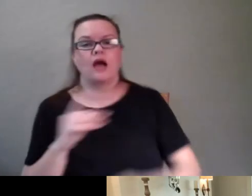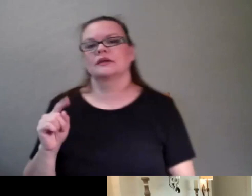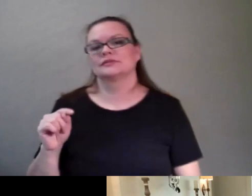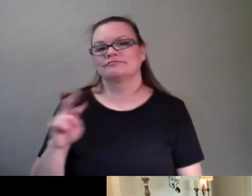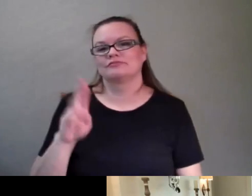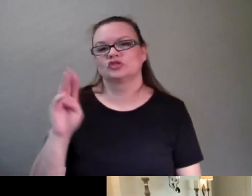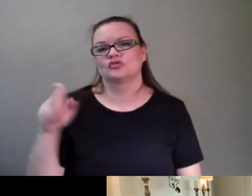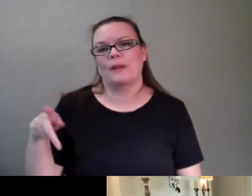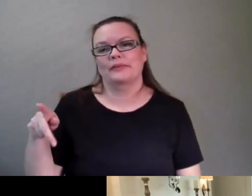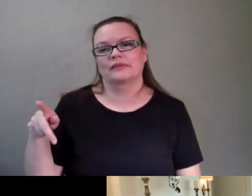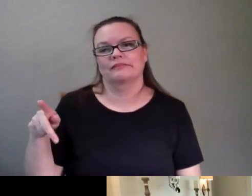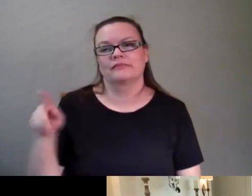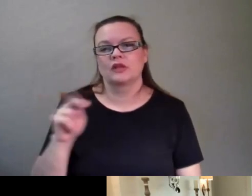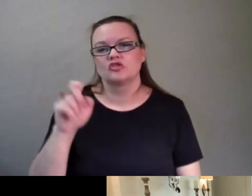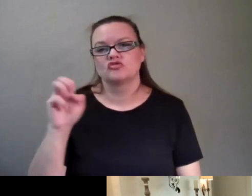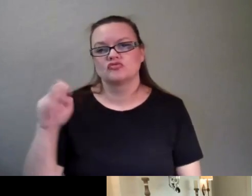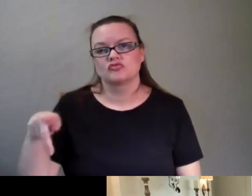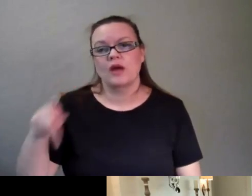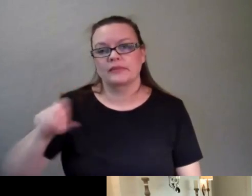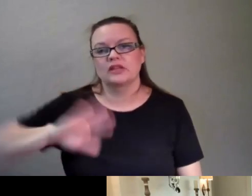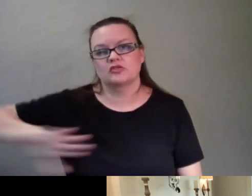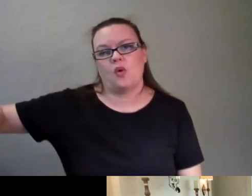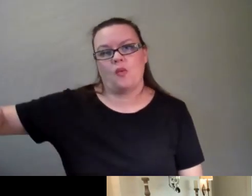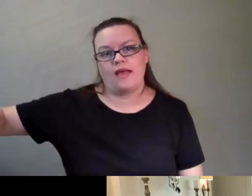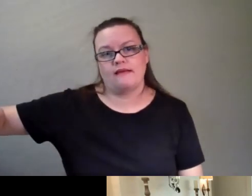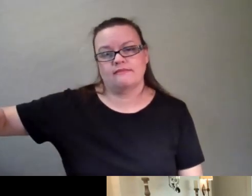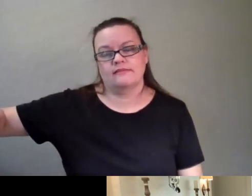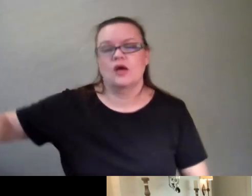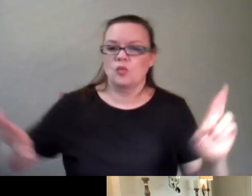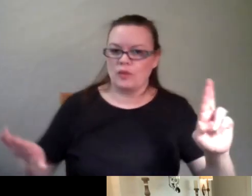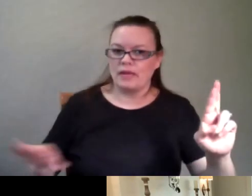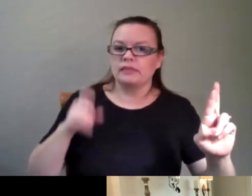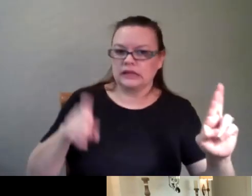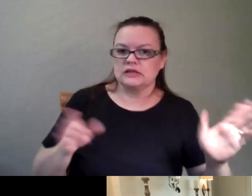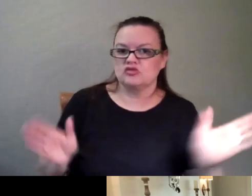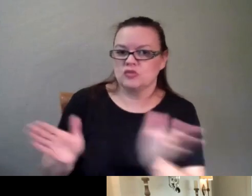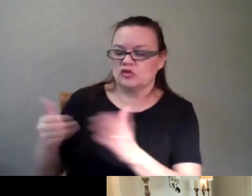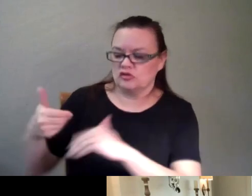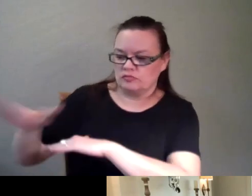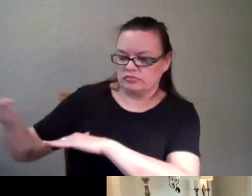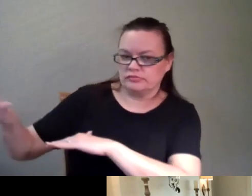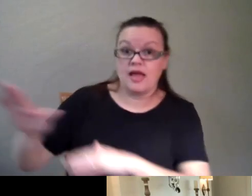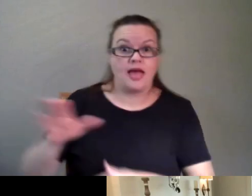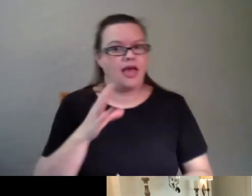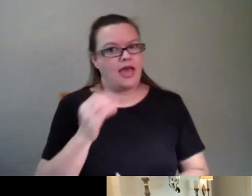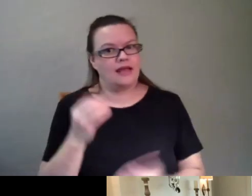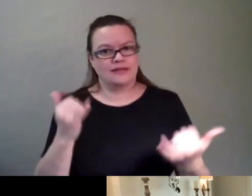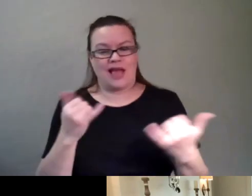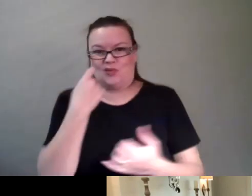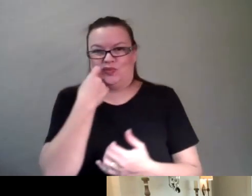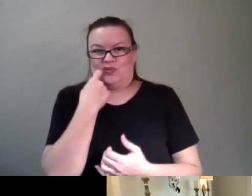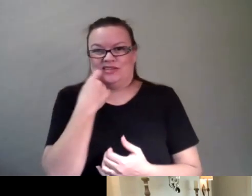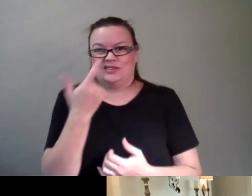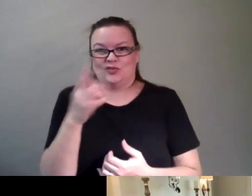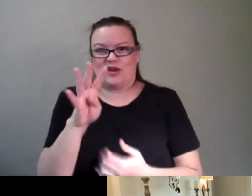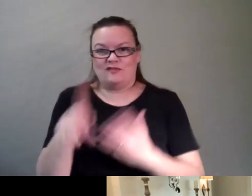he just needs to go away. The party needs him to go away. And based on what he said in the last 24 hours on Putin,